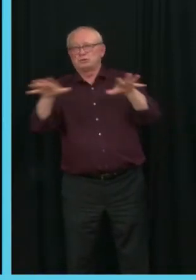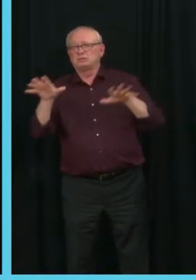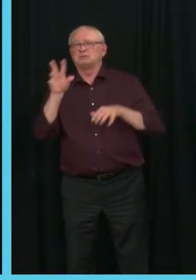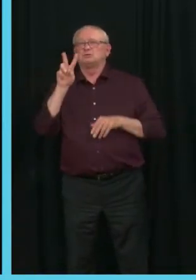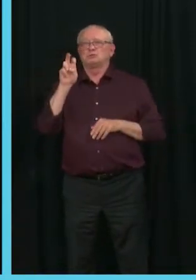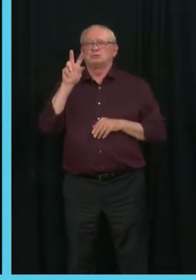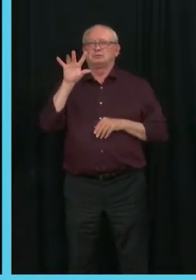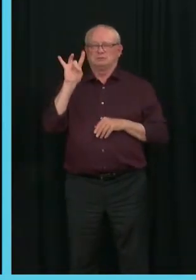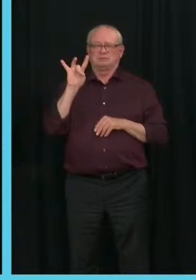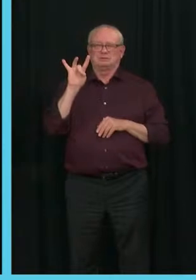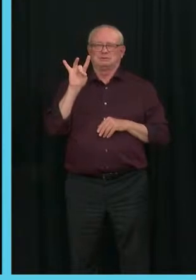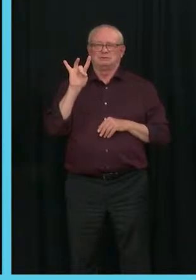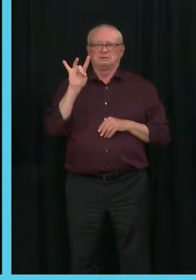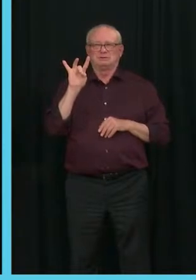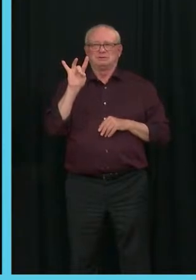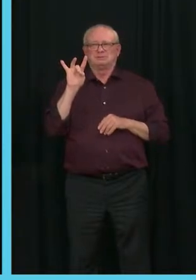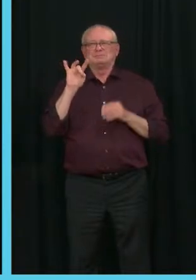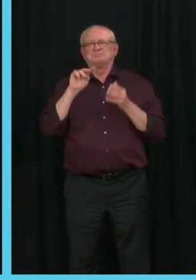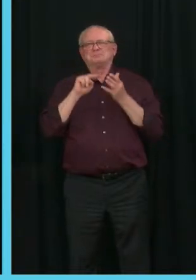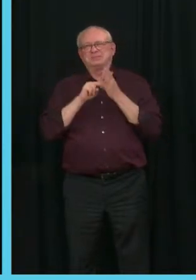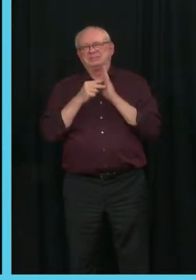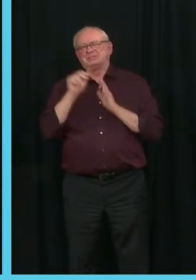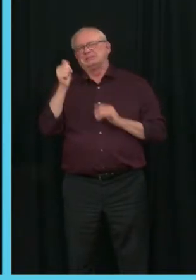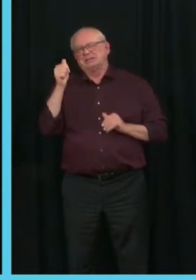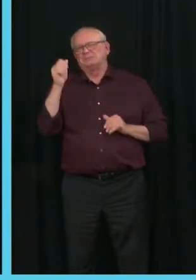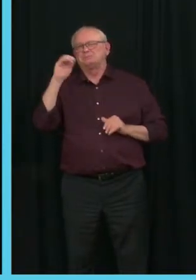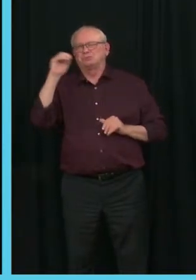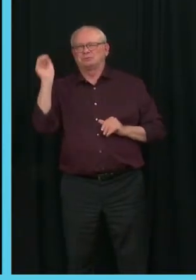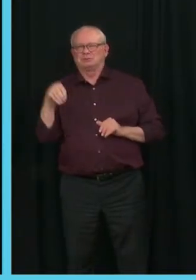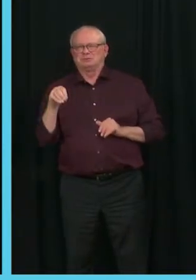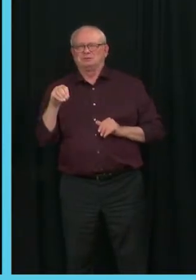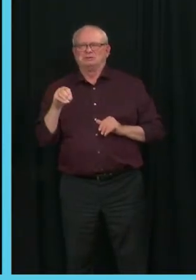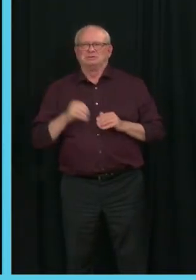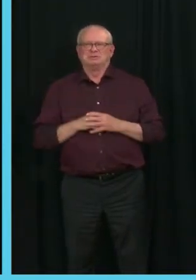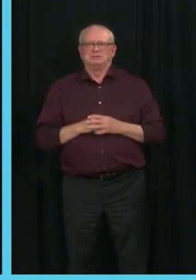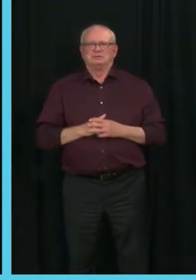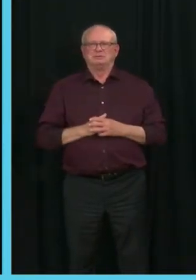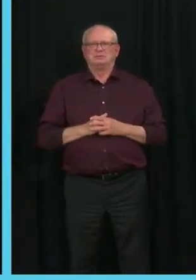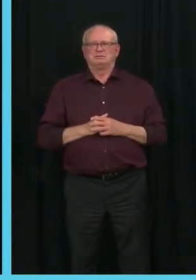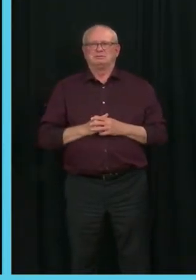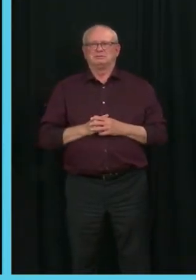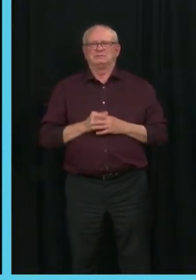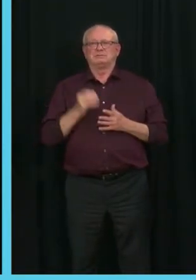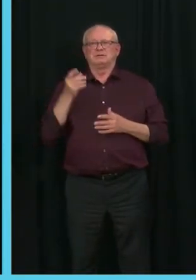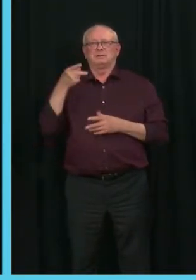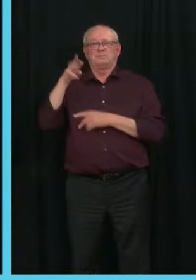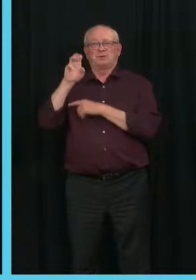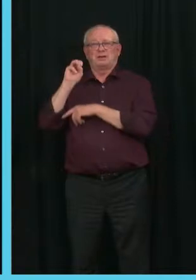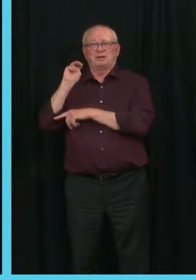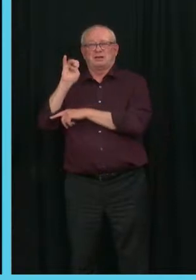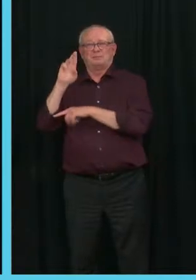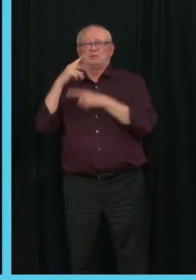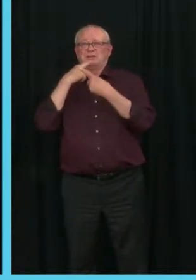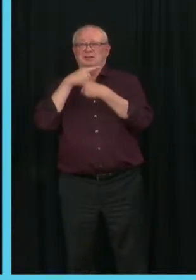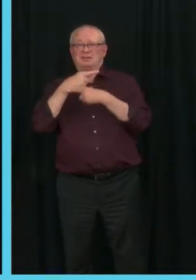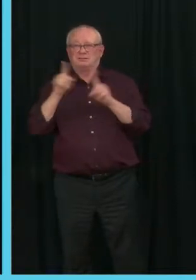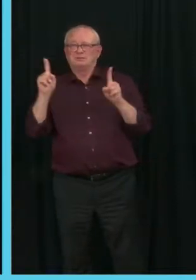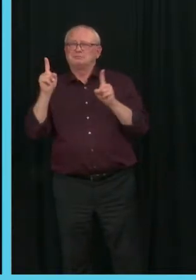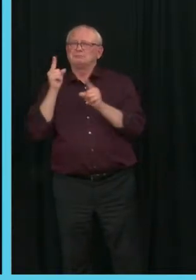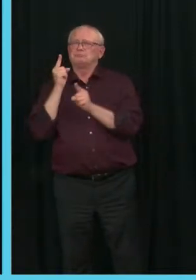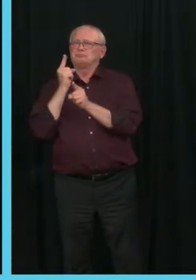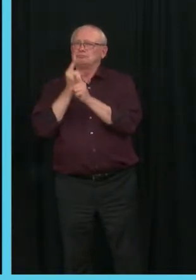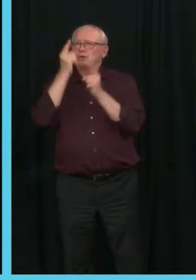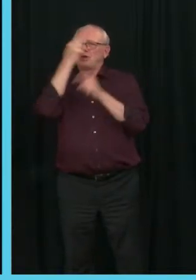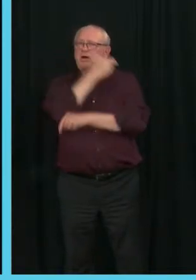are on outbreak or alert. As the Premier noted, hospitalizations continue to decline, with